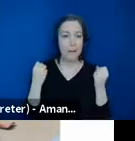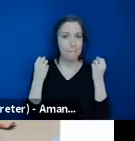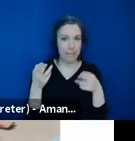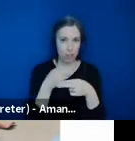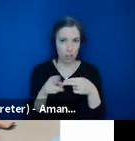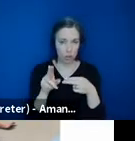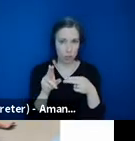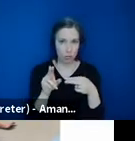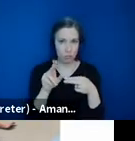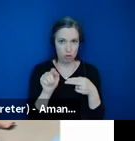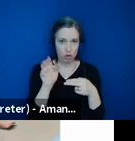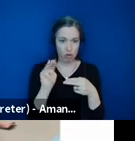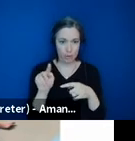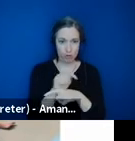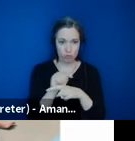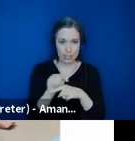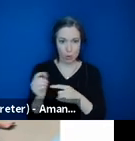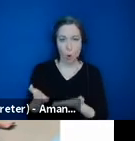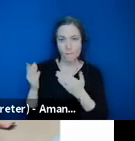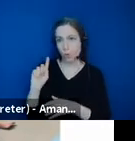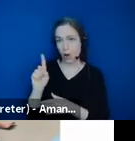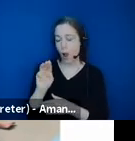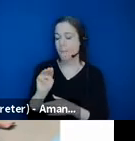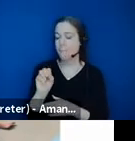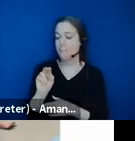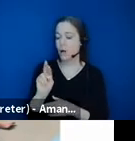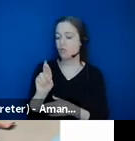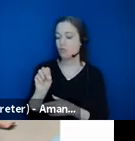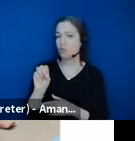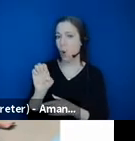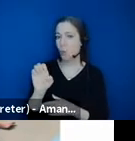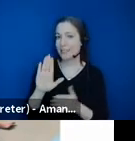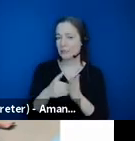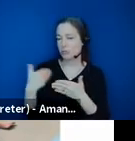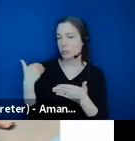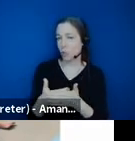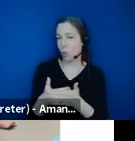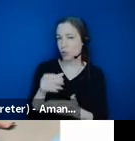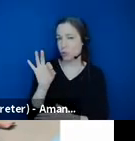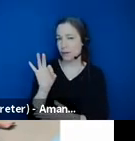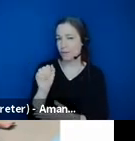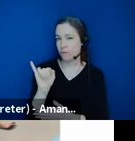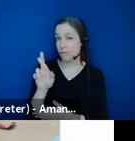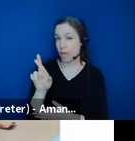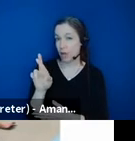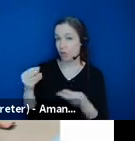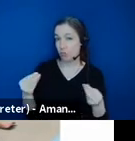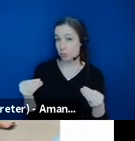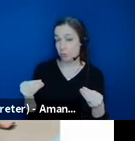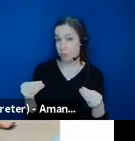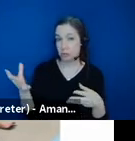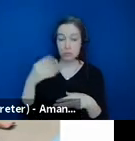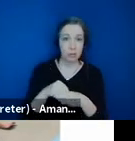Monroe Center. The Monroe Center is right by the Frederick Fairgrounds. And these programs include healthcare careers like